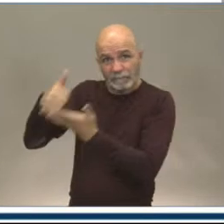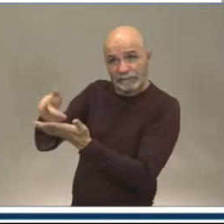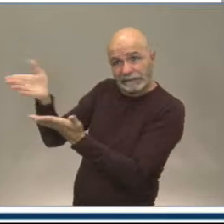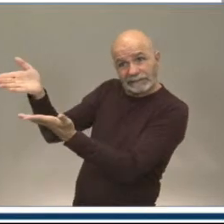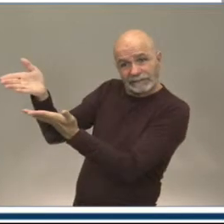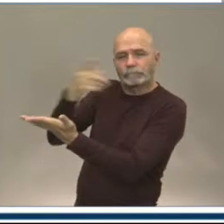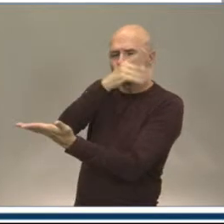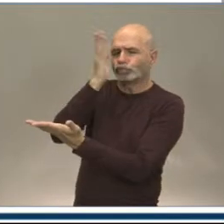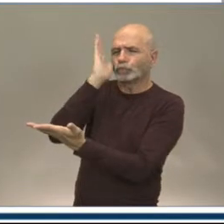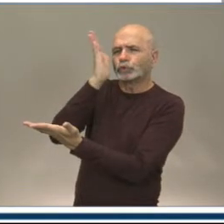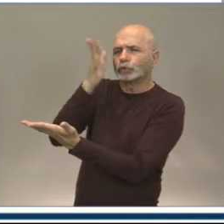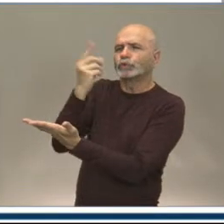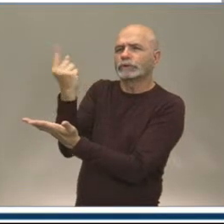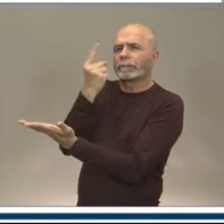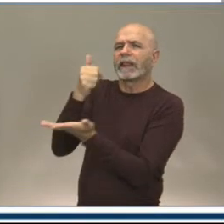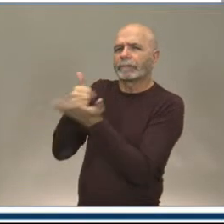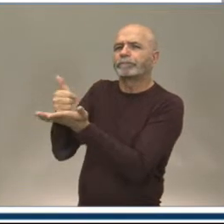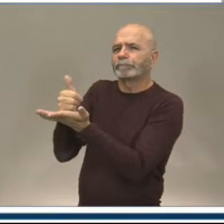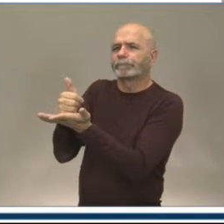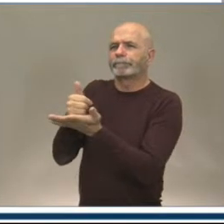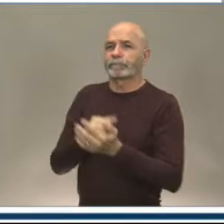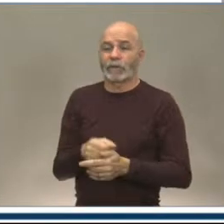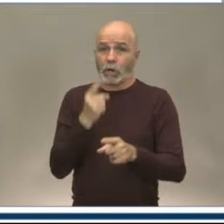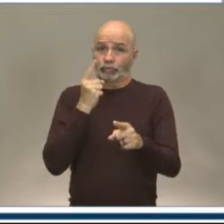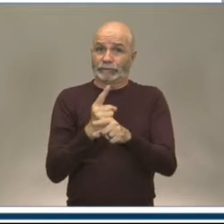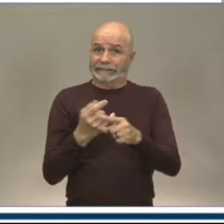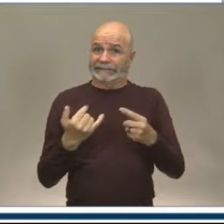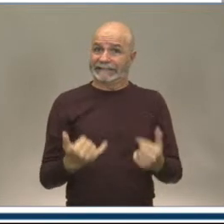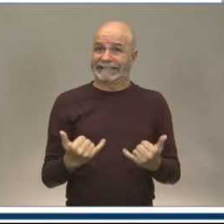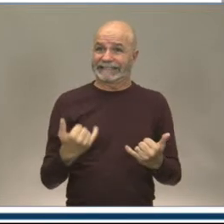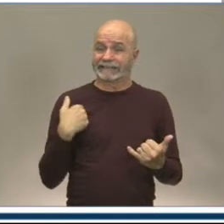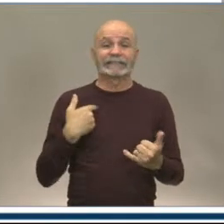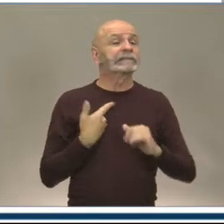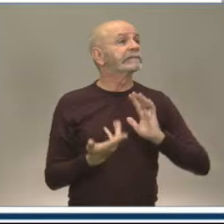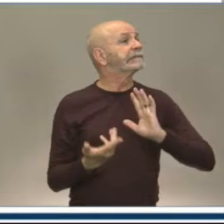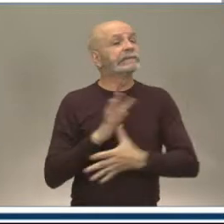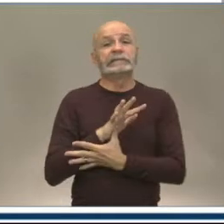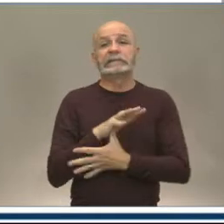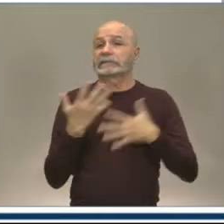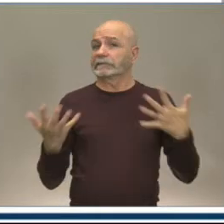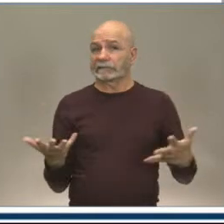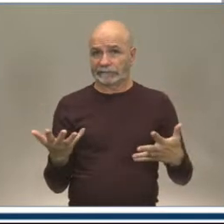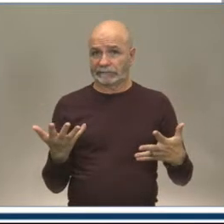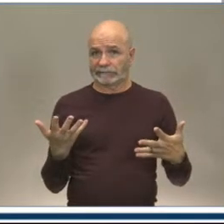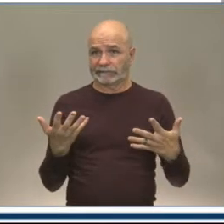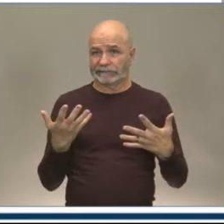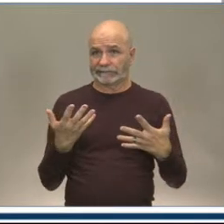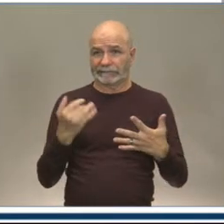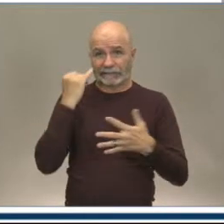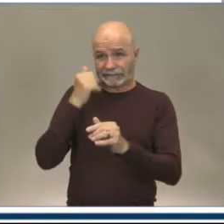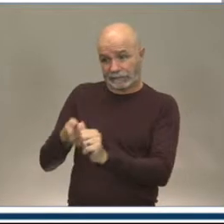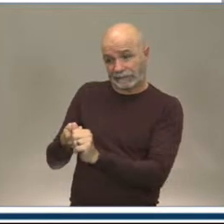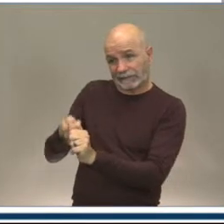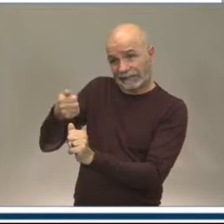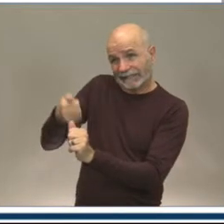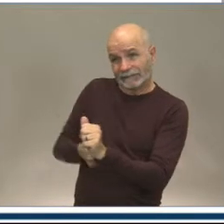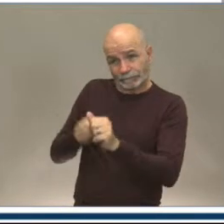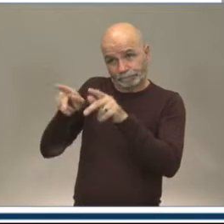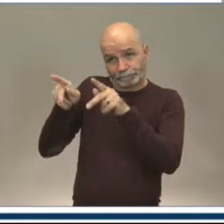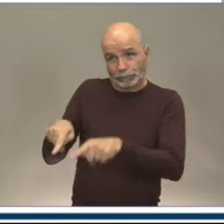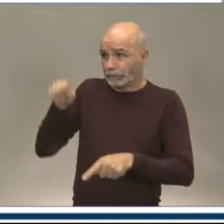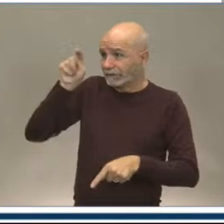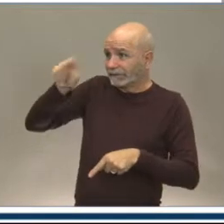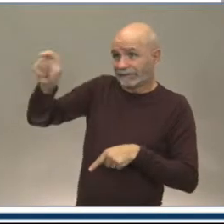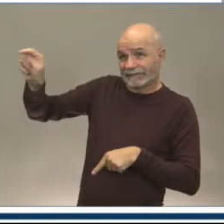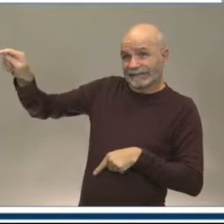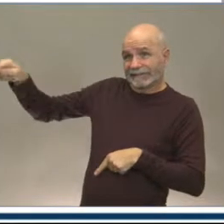us. So right now it's first priority is to make sure that every Nova Scotian has access to should they need